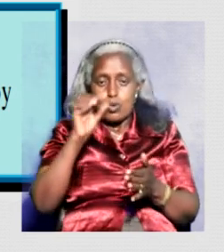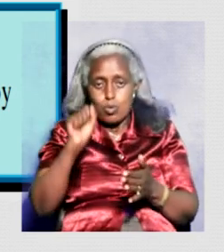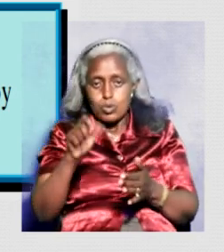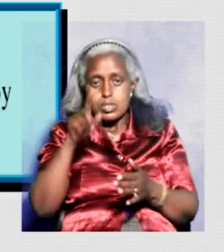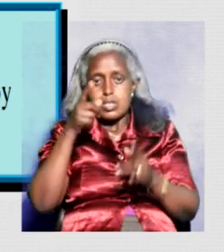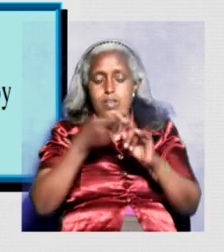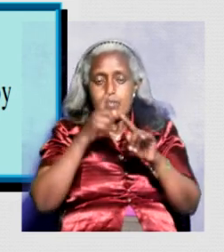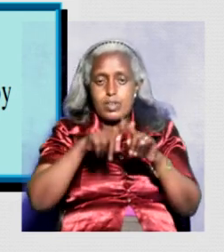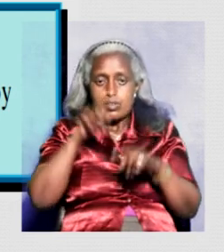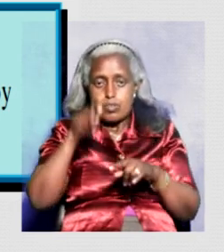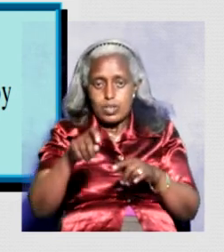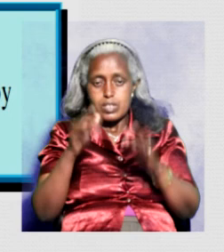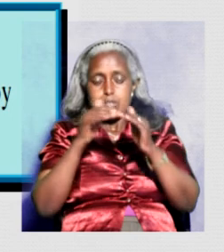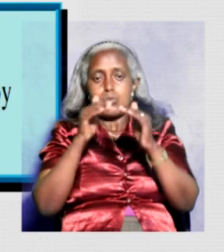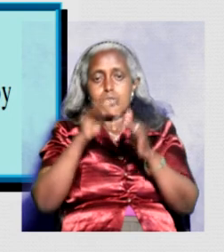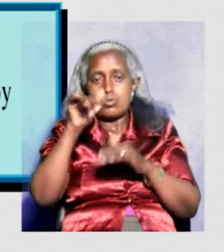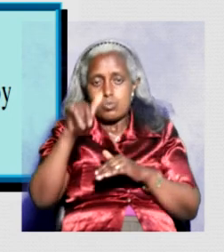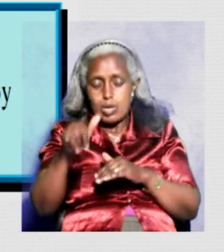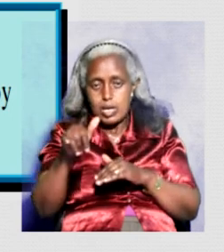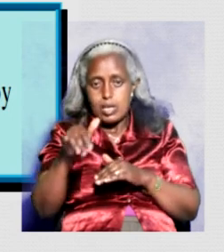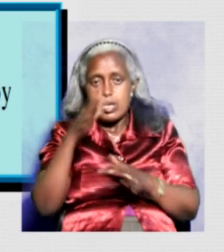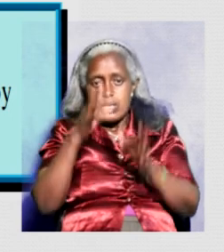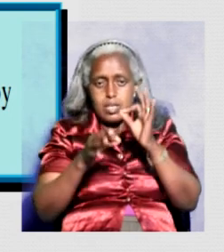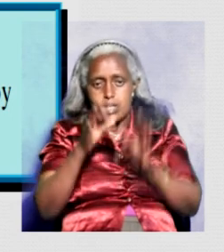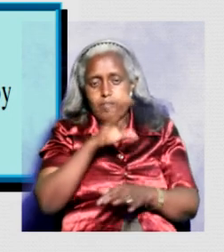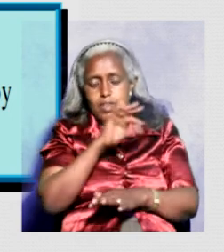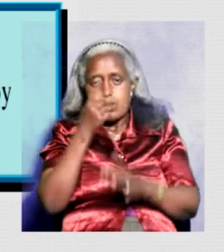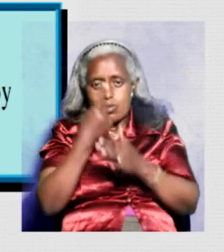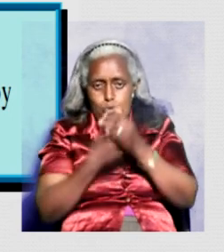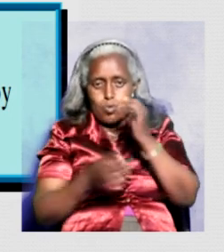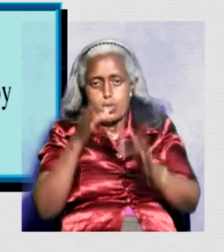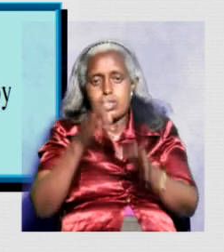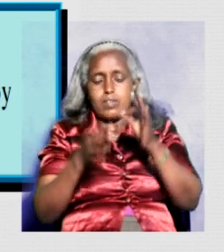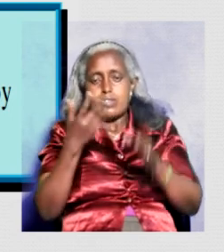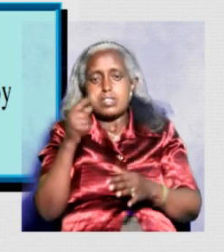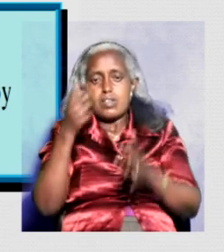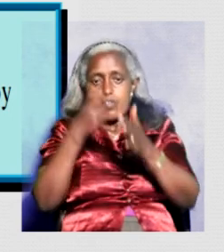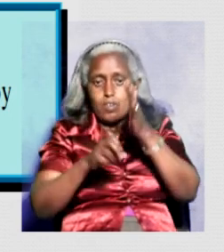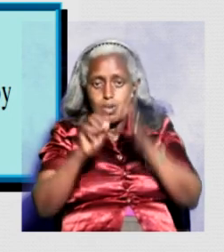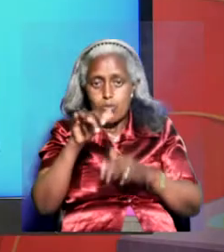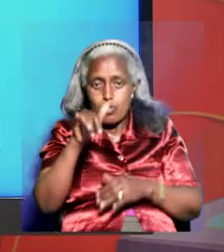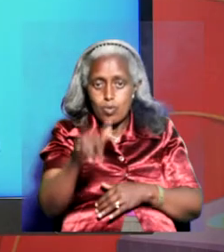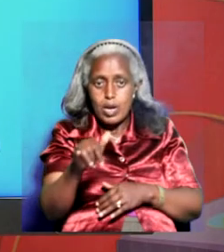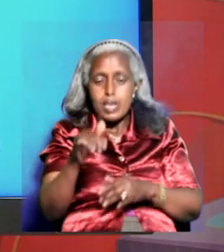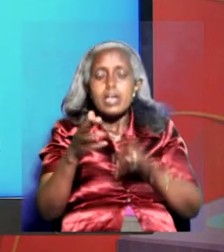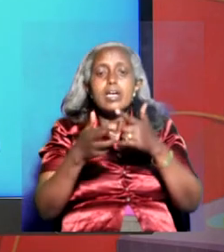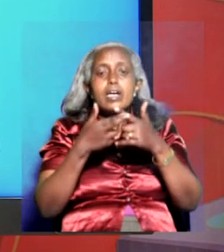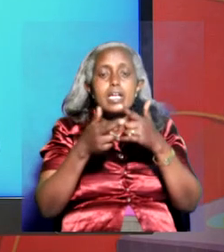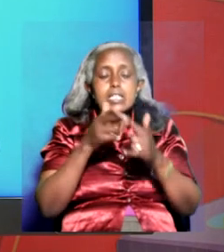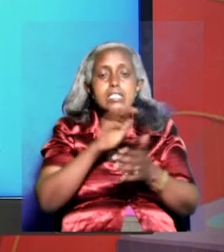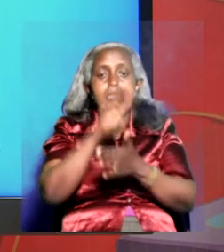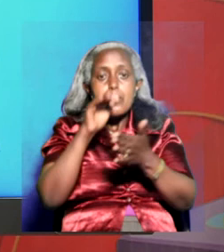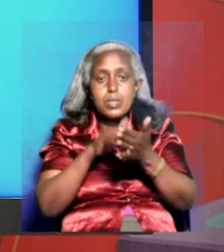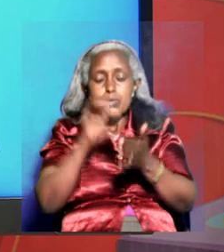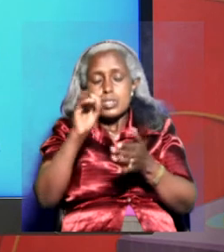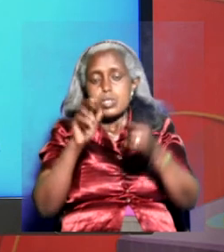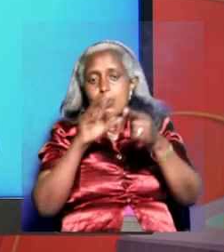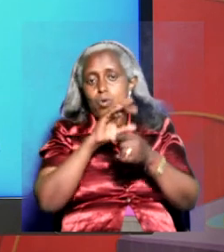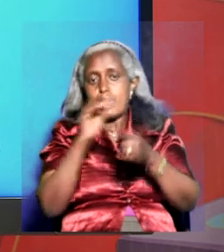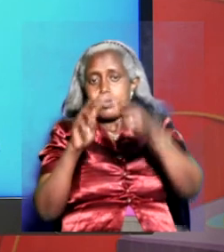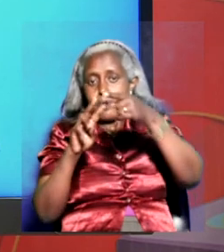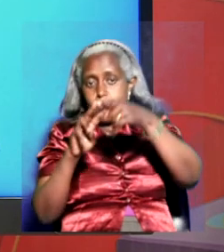x is equal to y, if and only if the value of y ranges between 0 and